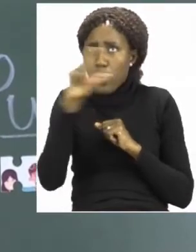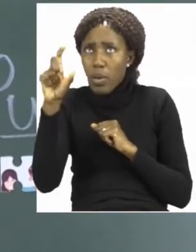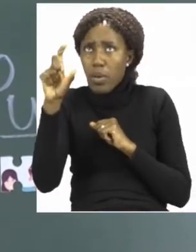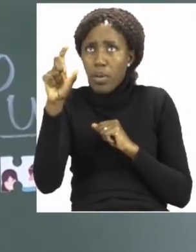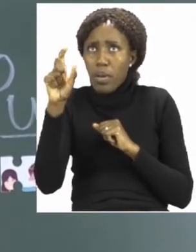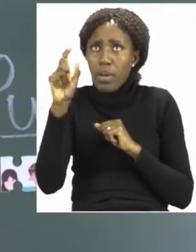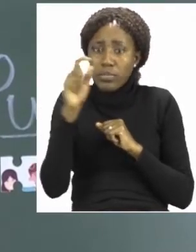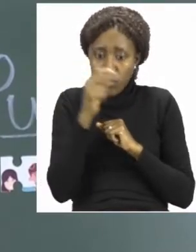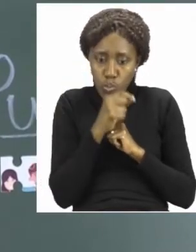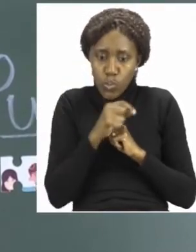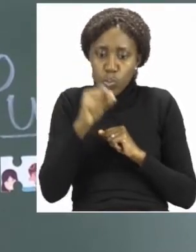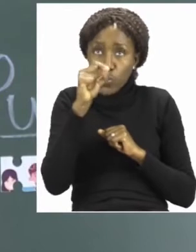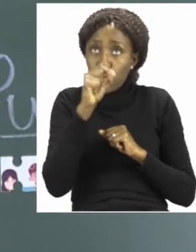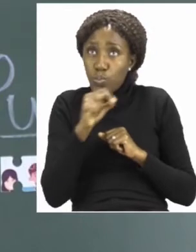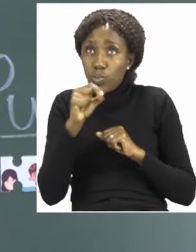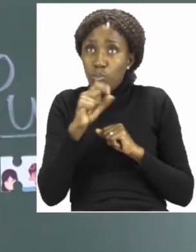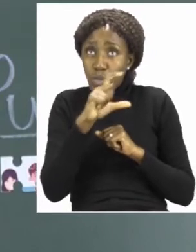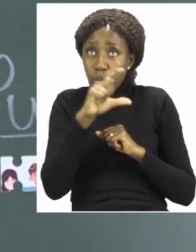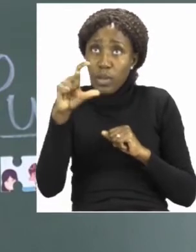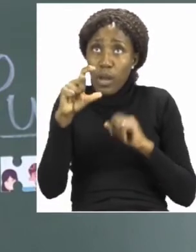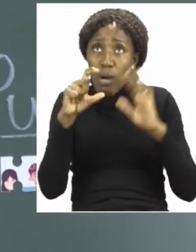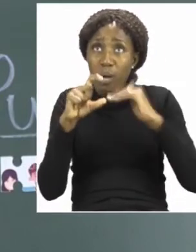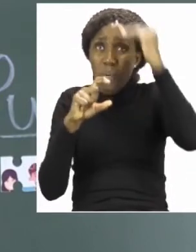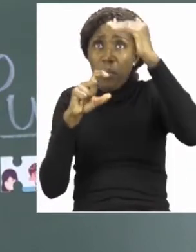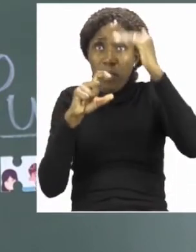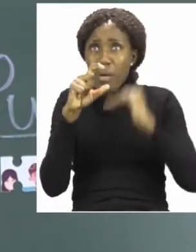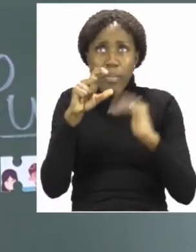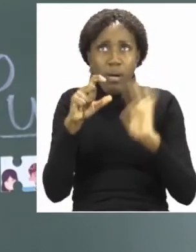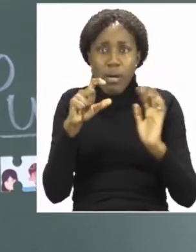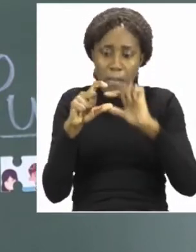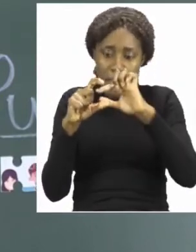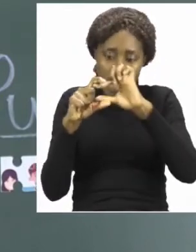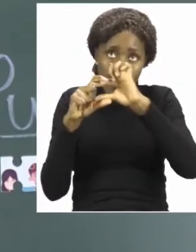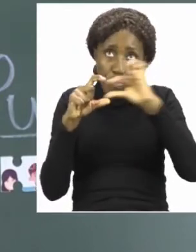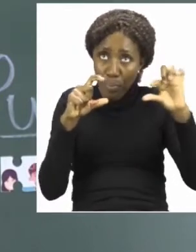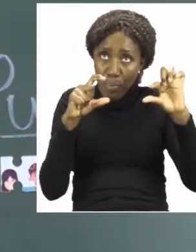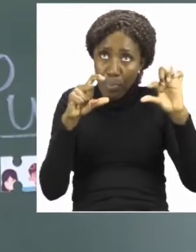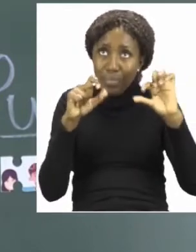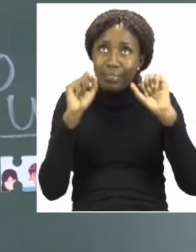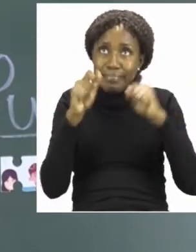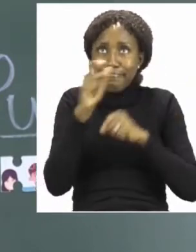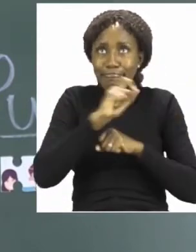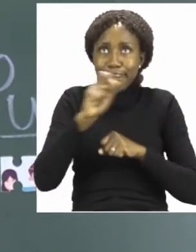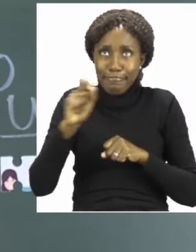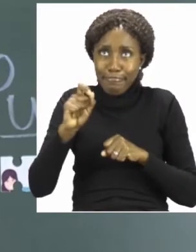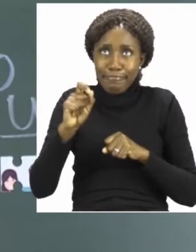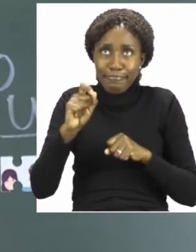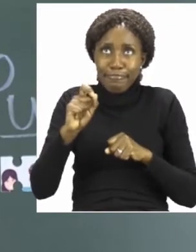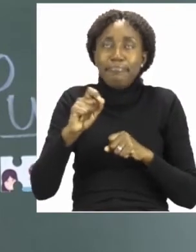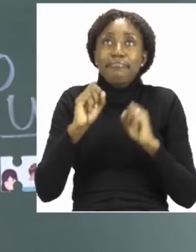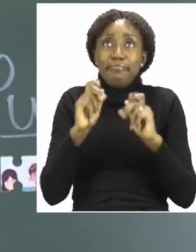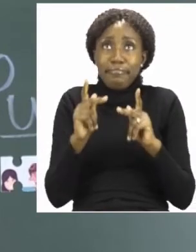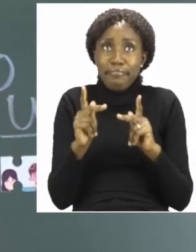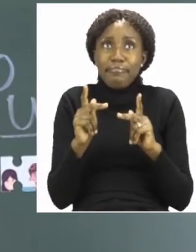given to us already okay now by doing these patterns or drawing these patterns